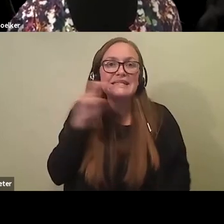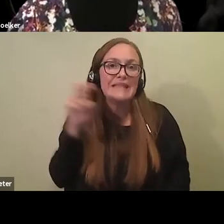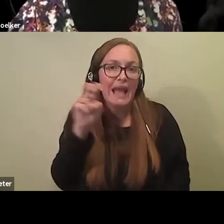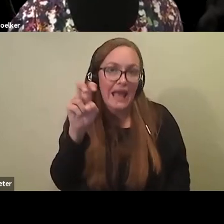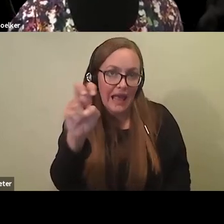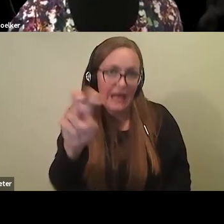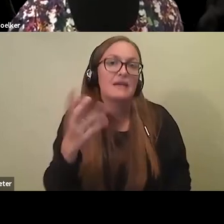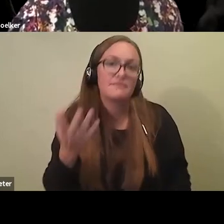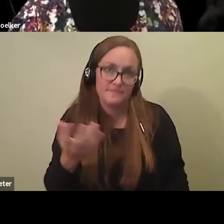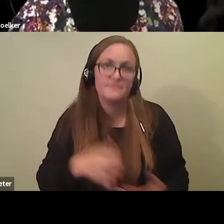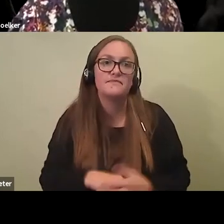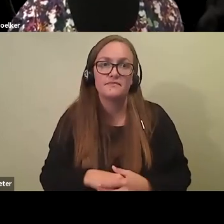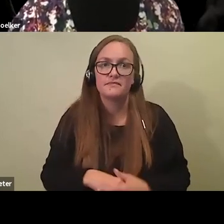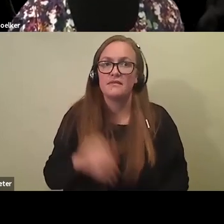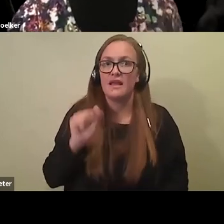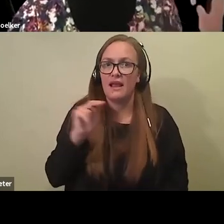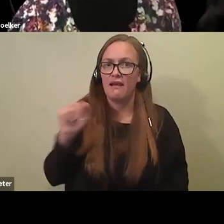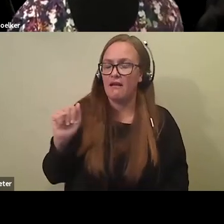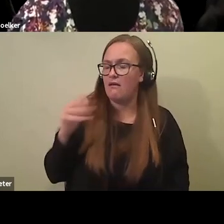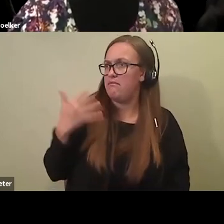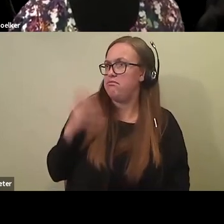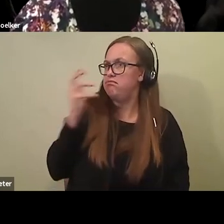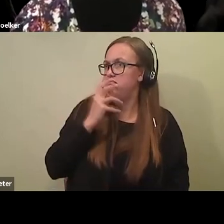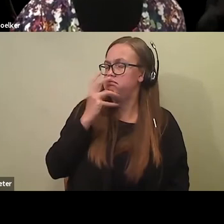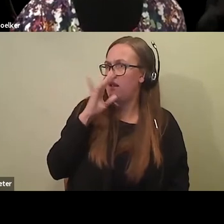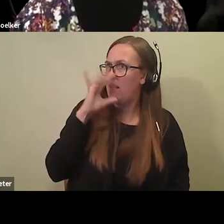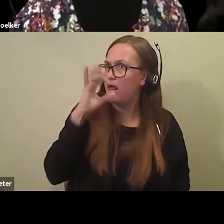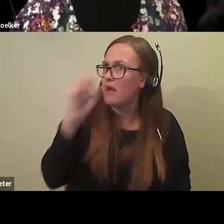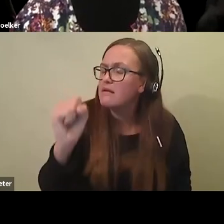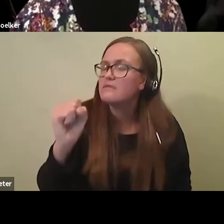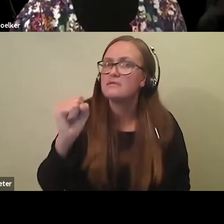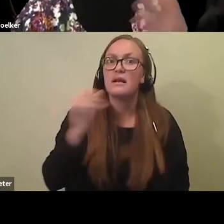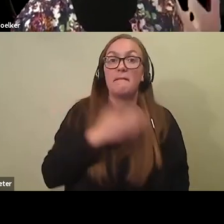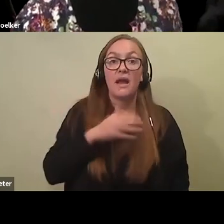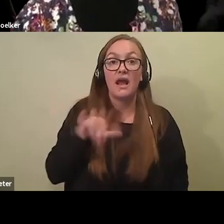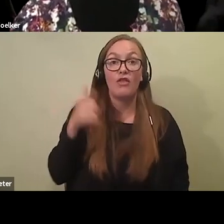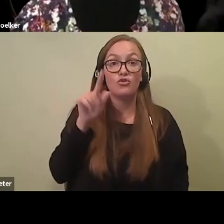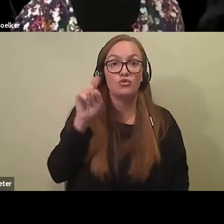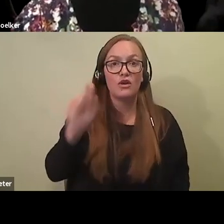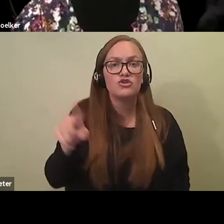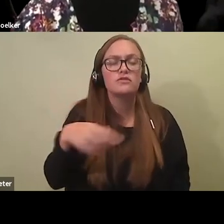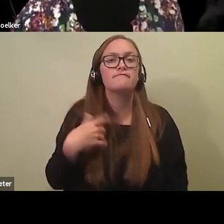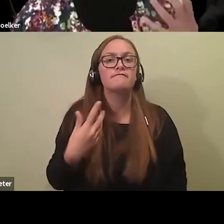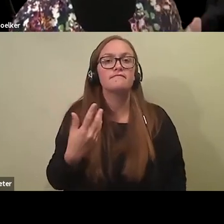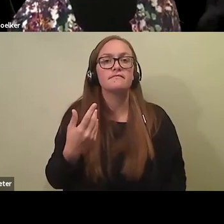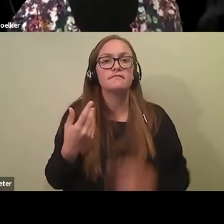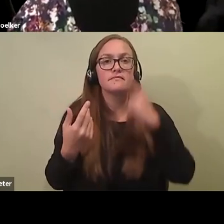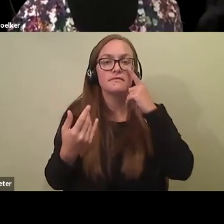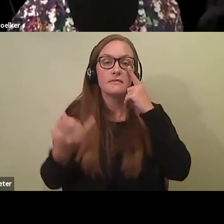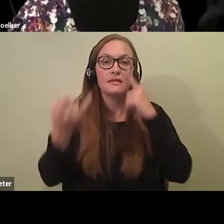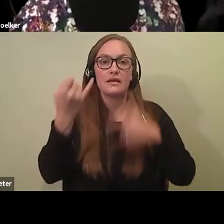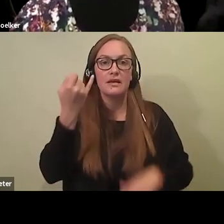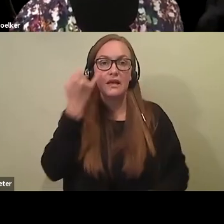gravity. That's really fascinating. And actually leads into another question I had, which was how likely would it be that we'd have